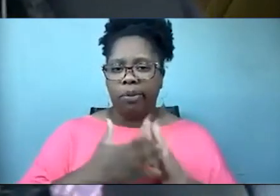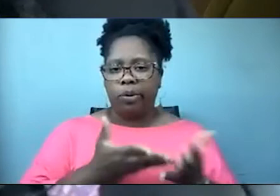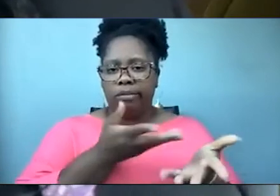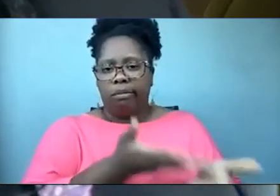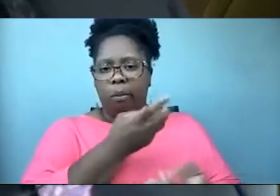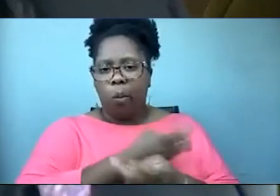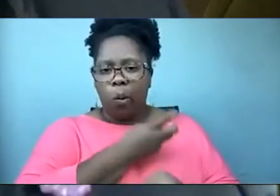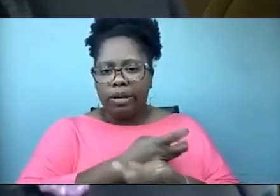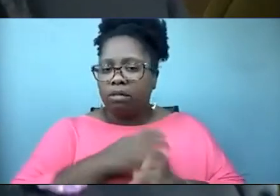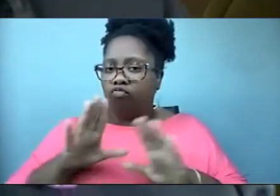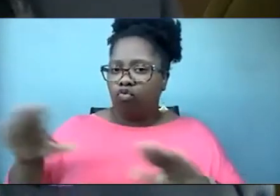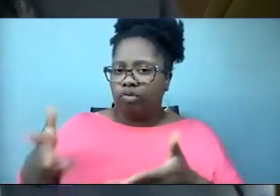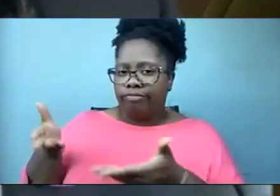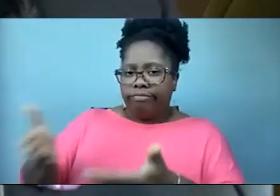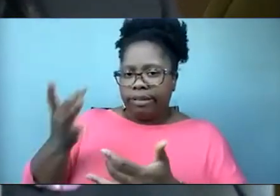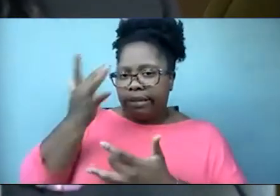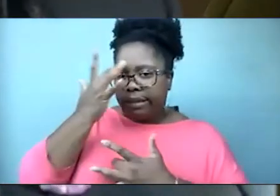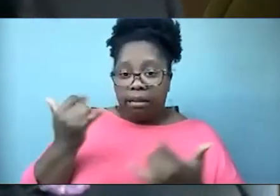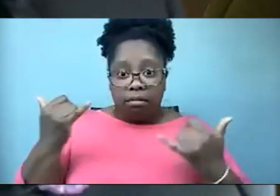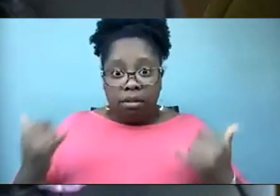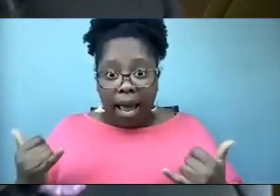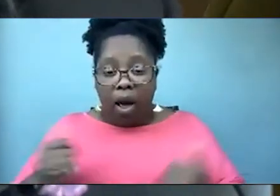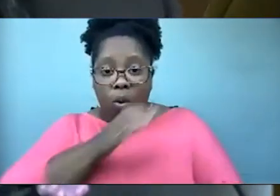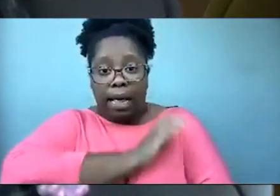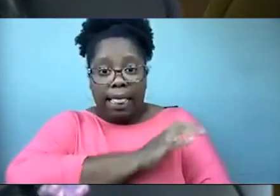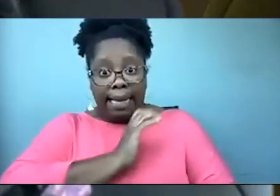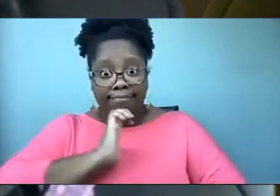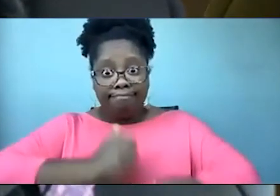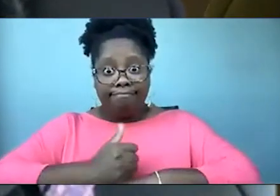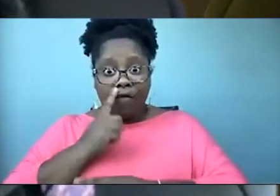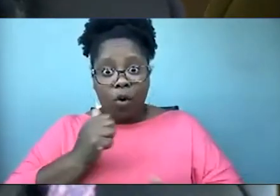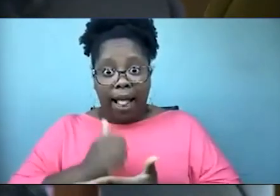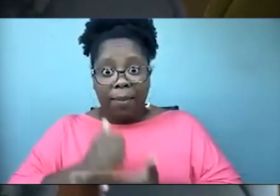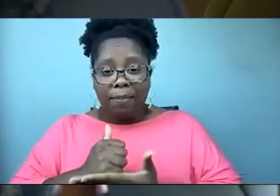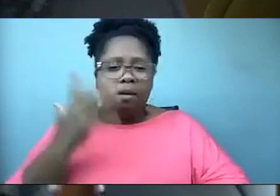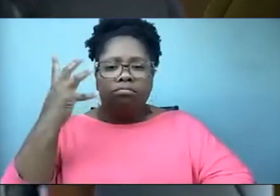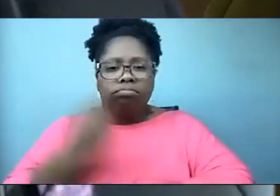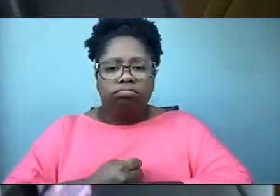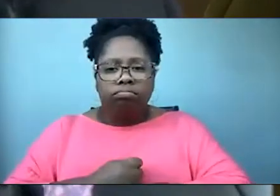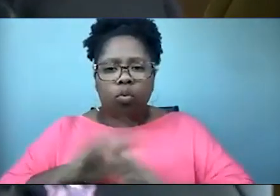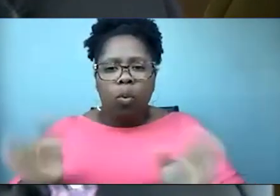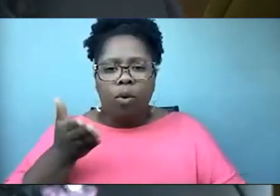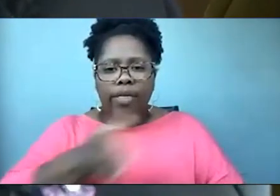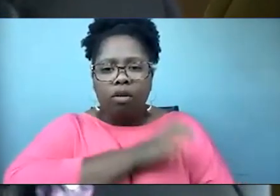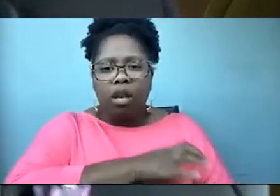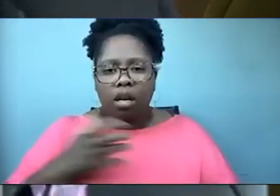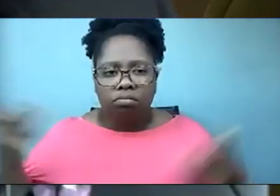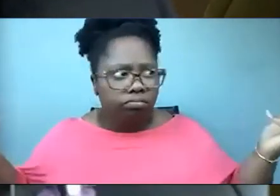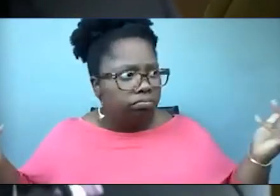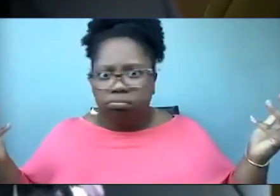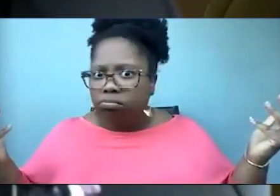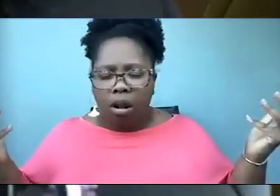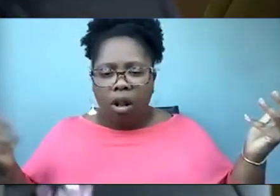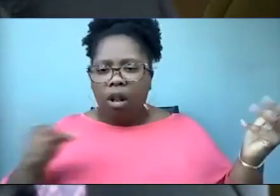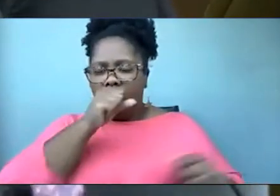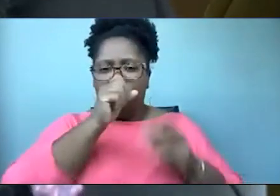has shut down. I think that it's very, very important to tap into governmental resources and make sure that we get our share